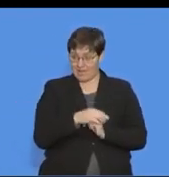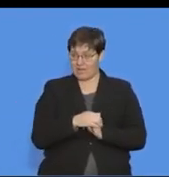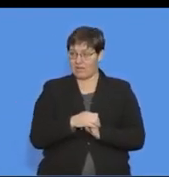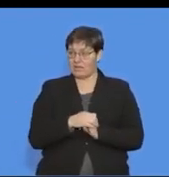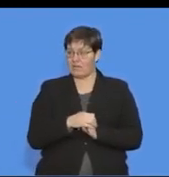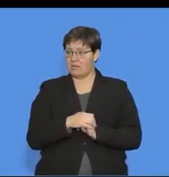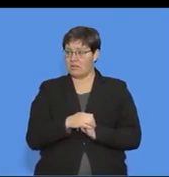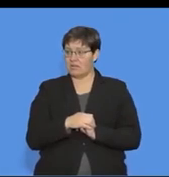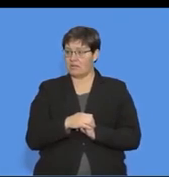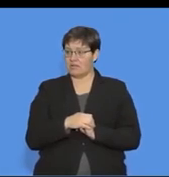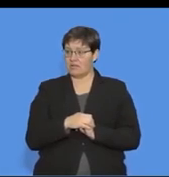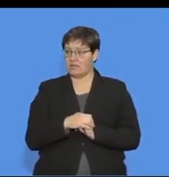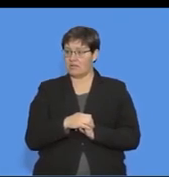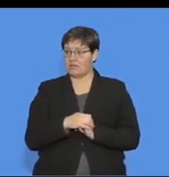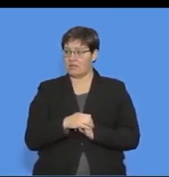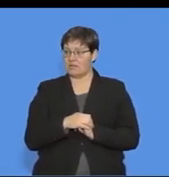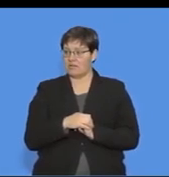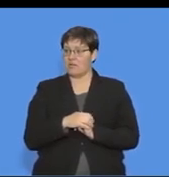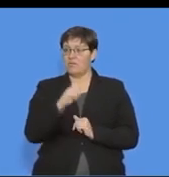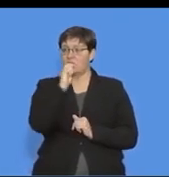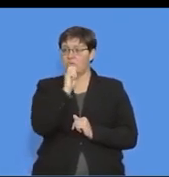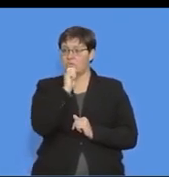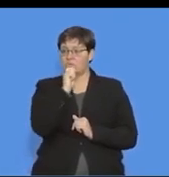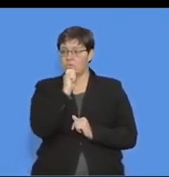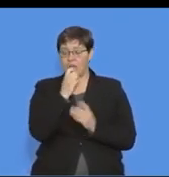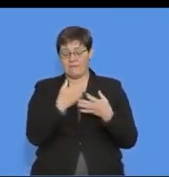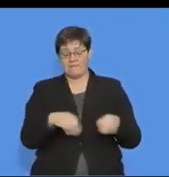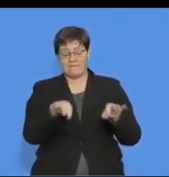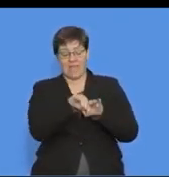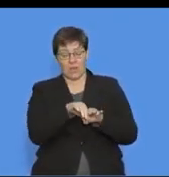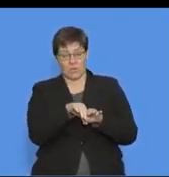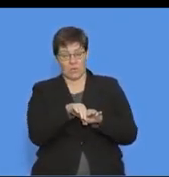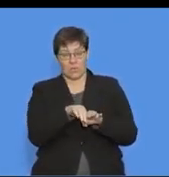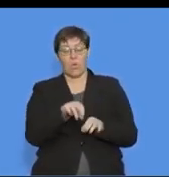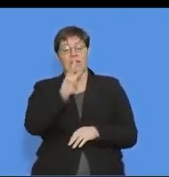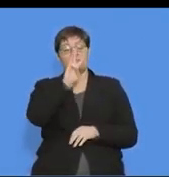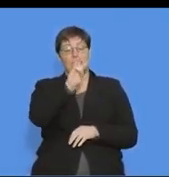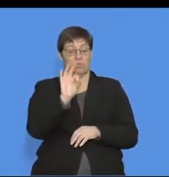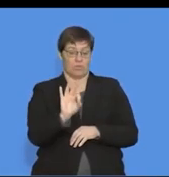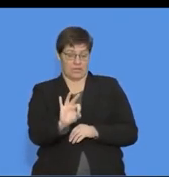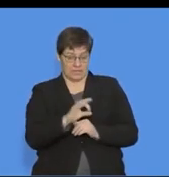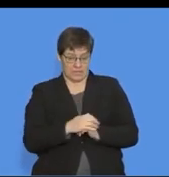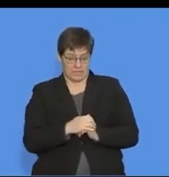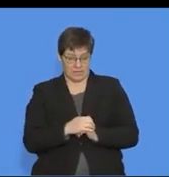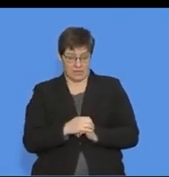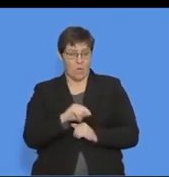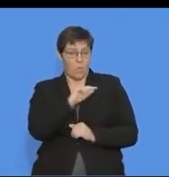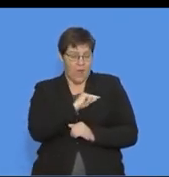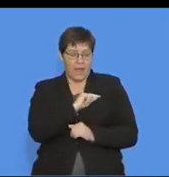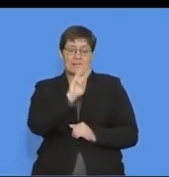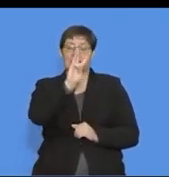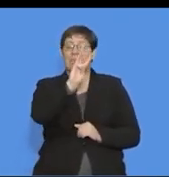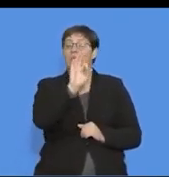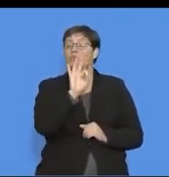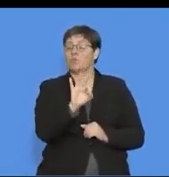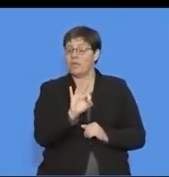if I want to try and find it using the value of W3, right? Because W3, we